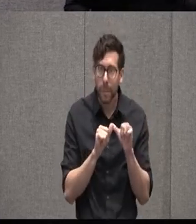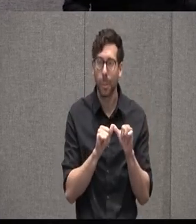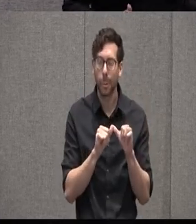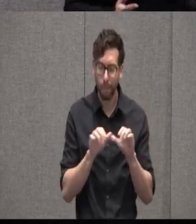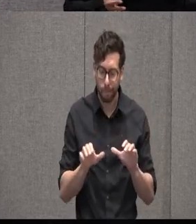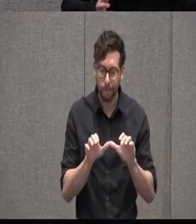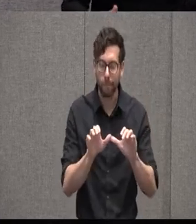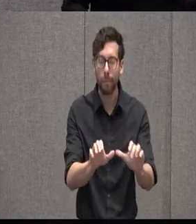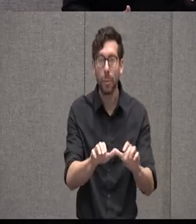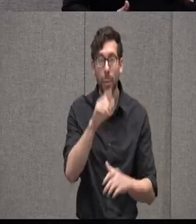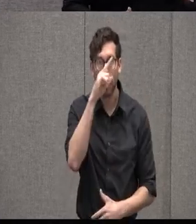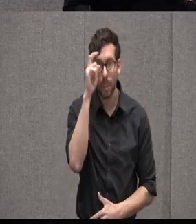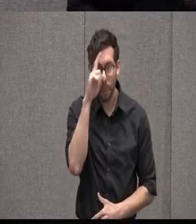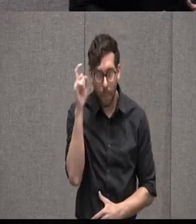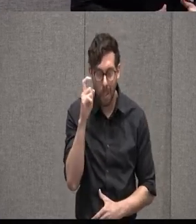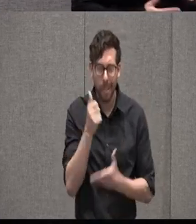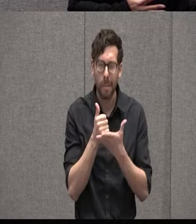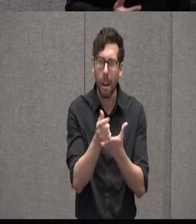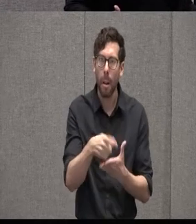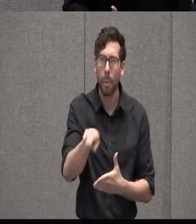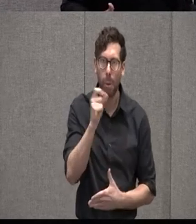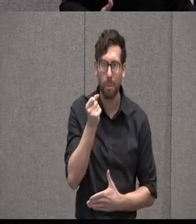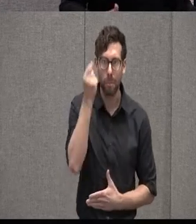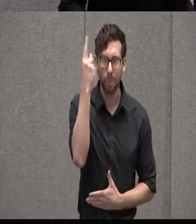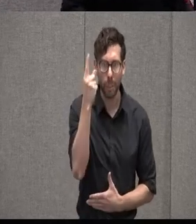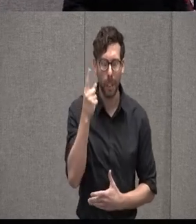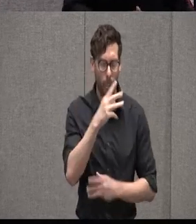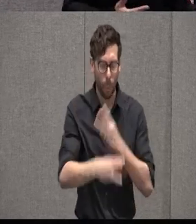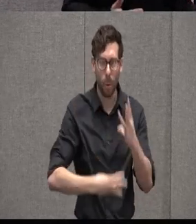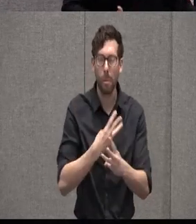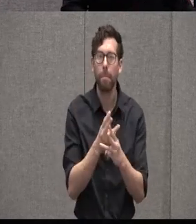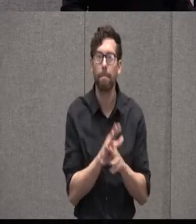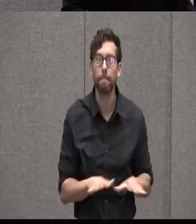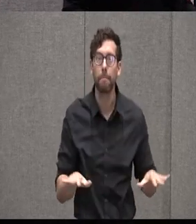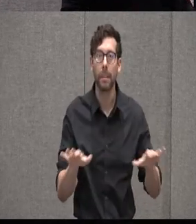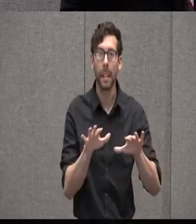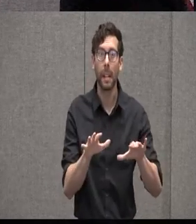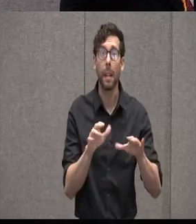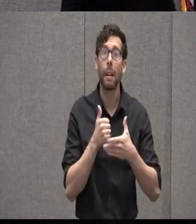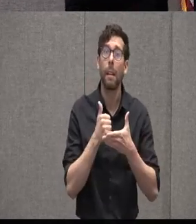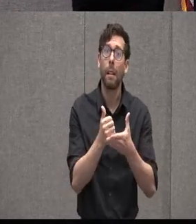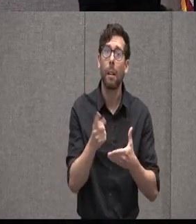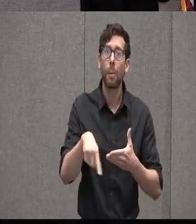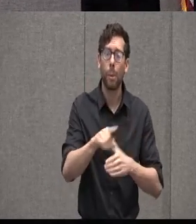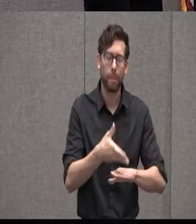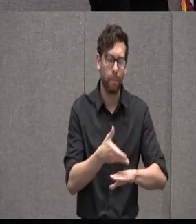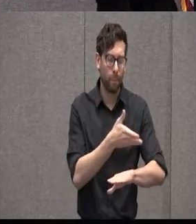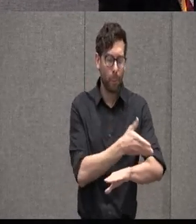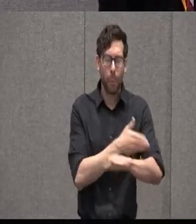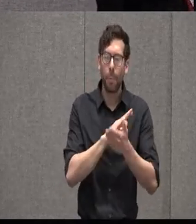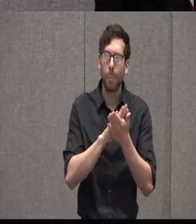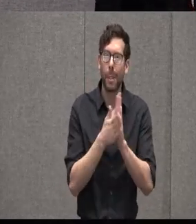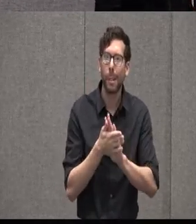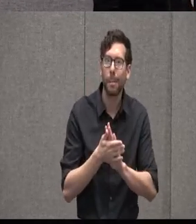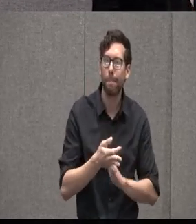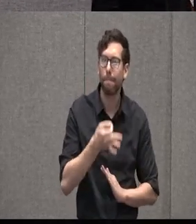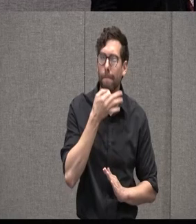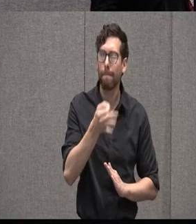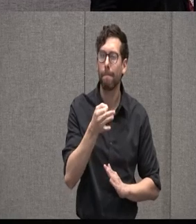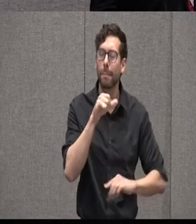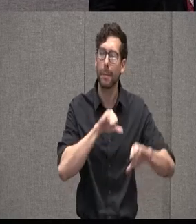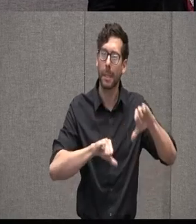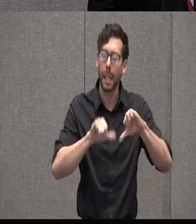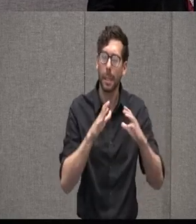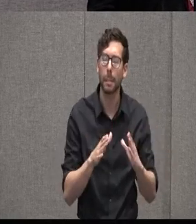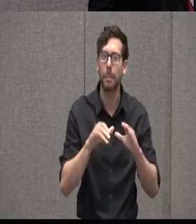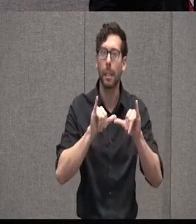that's going on in the world and to help you become a better scientist and engineer. So our five senses